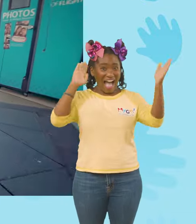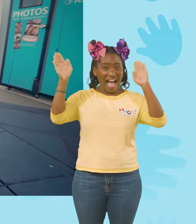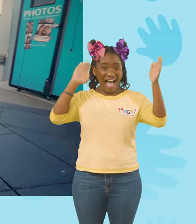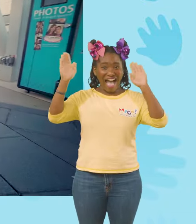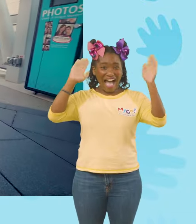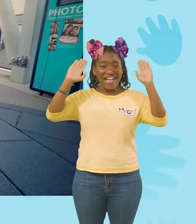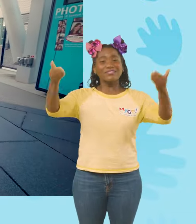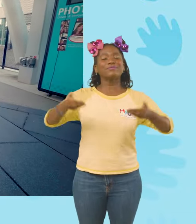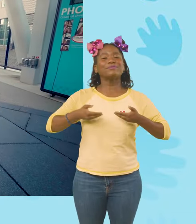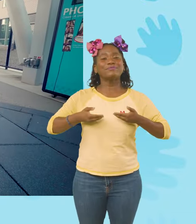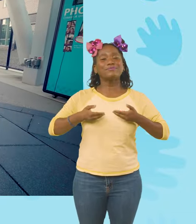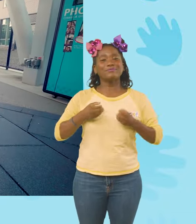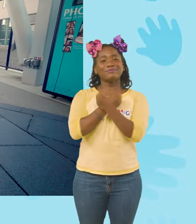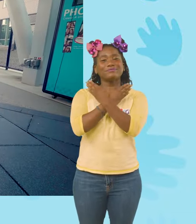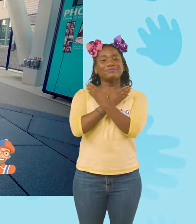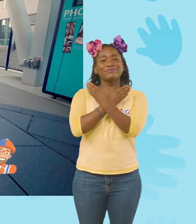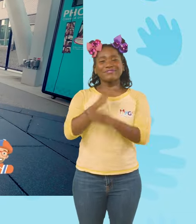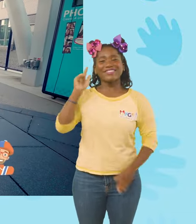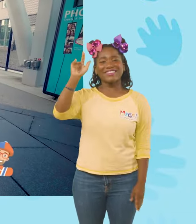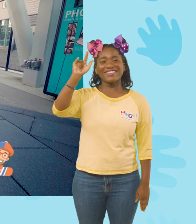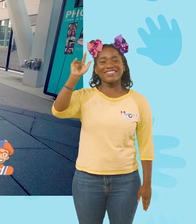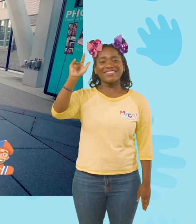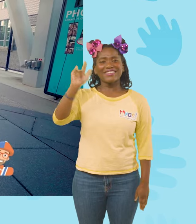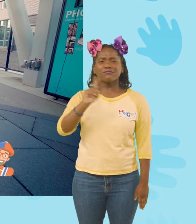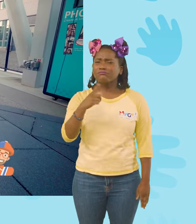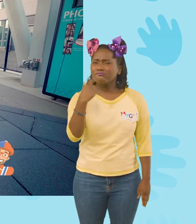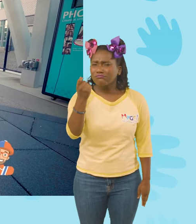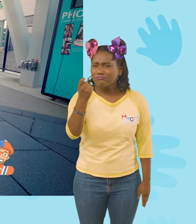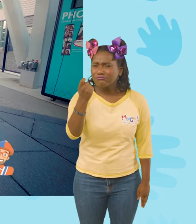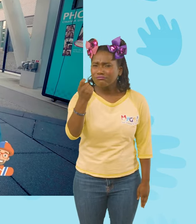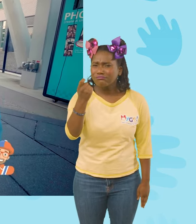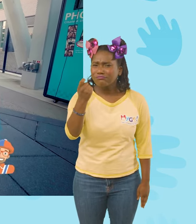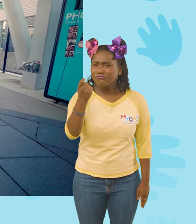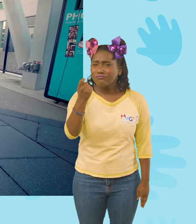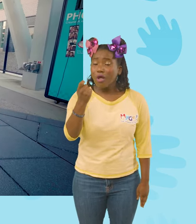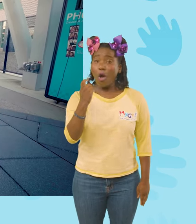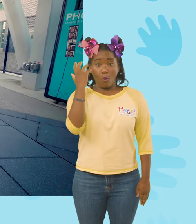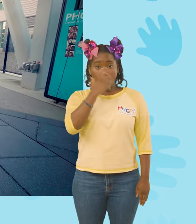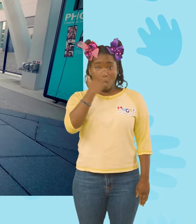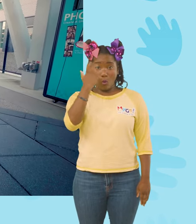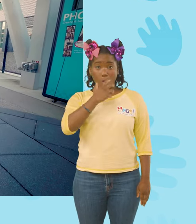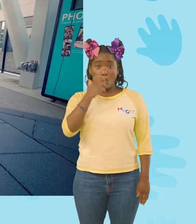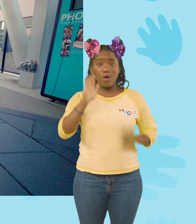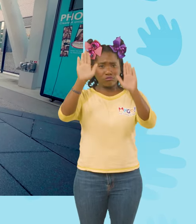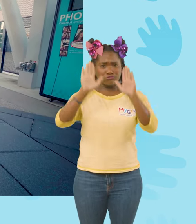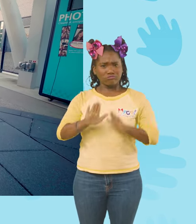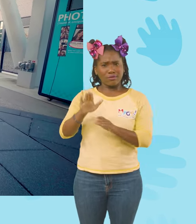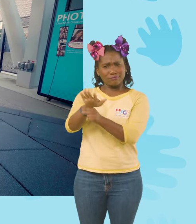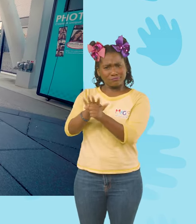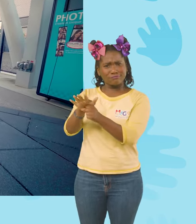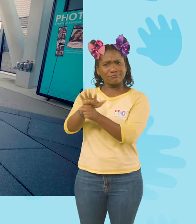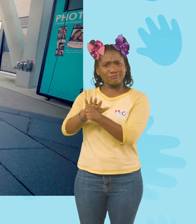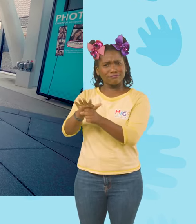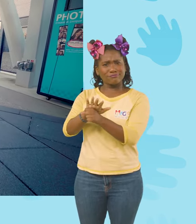Oh, hello. Welcome to Blippi Airlines. Where are you heading today? Wow, that sounds like a